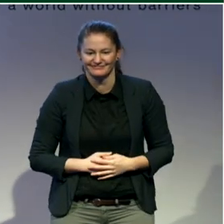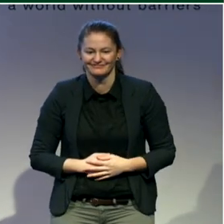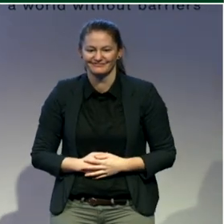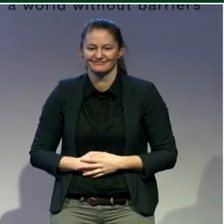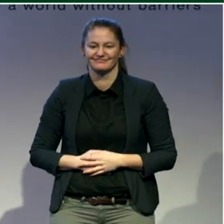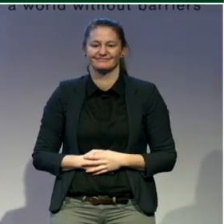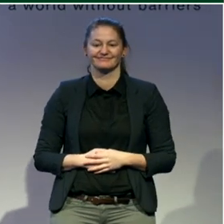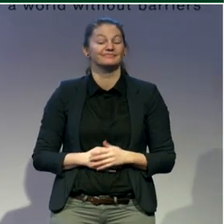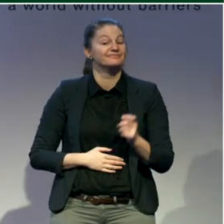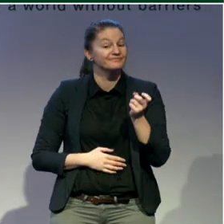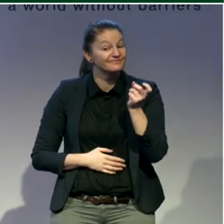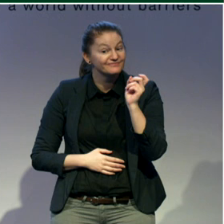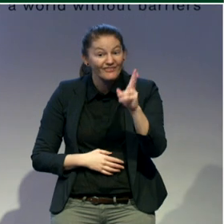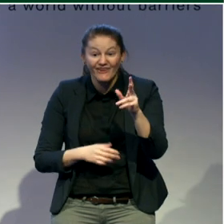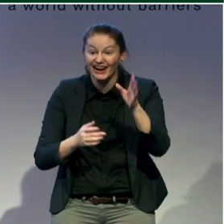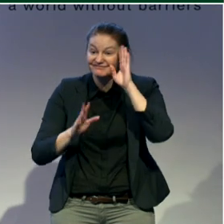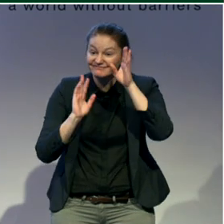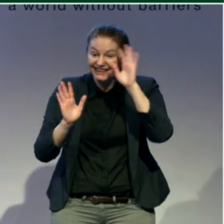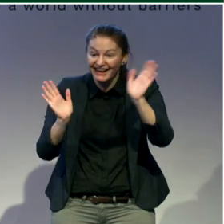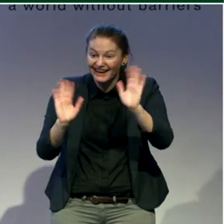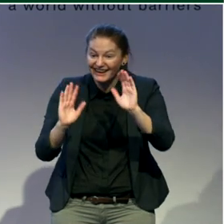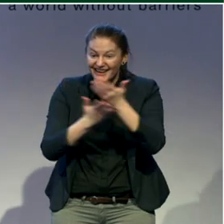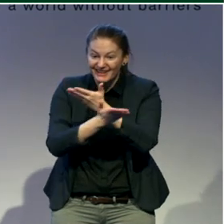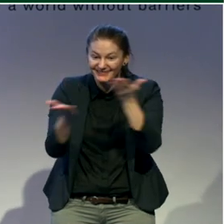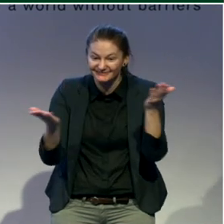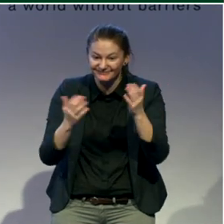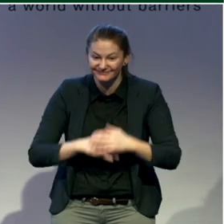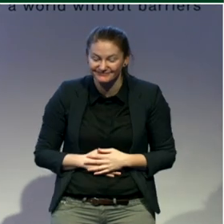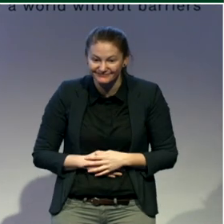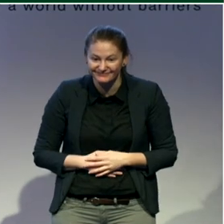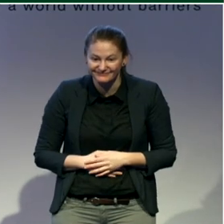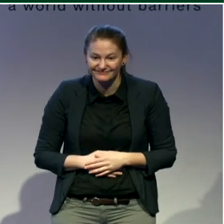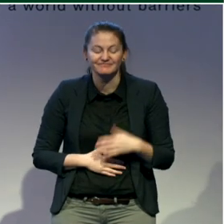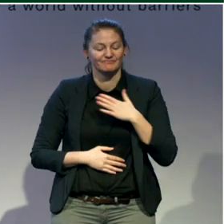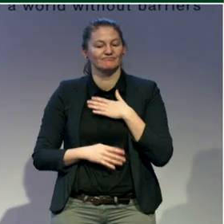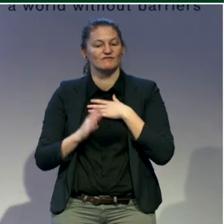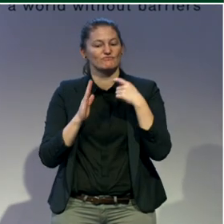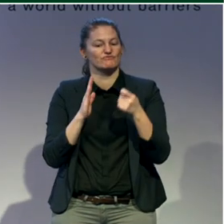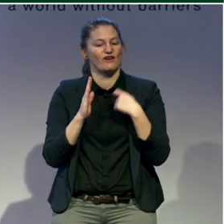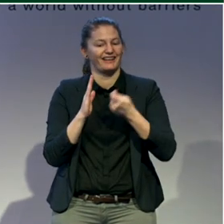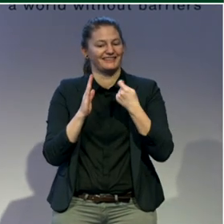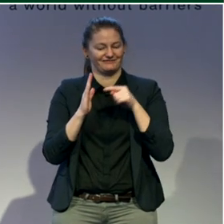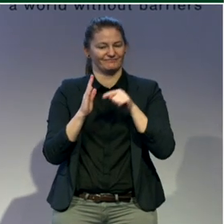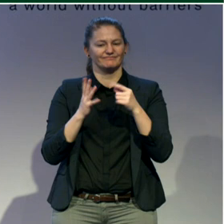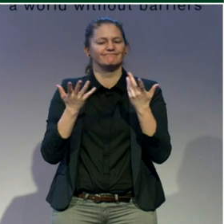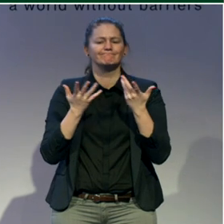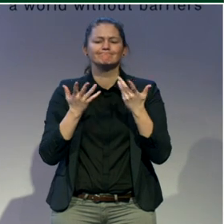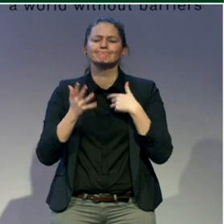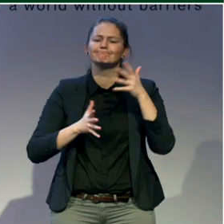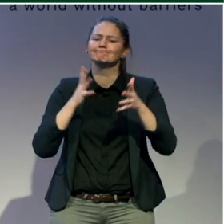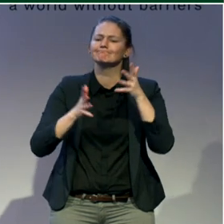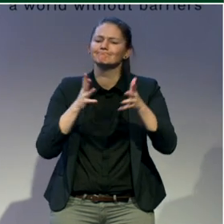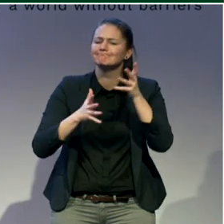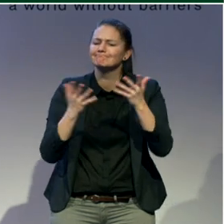Okay, so good afternoon, everyone. My project, we're gonna talk about this project called My Sexuality, My Right. I